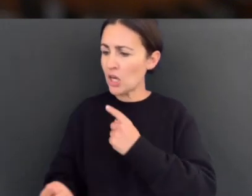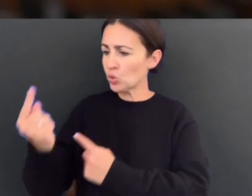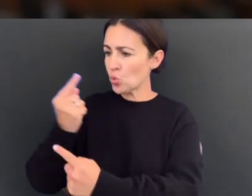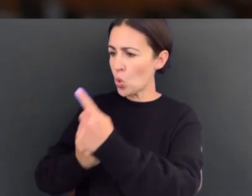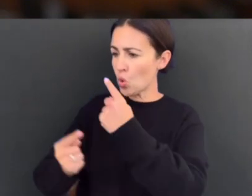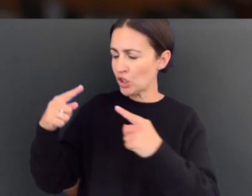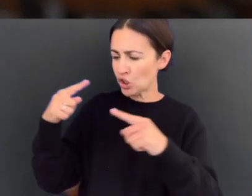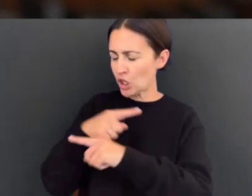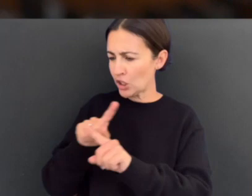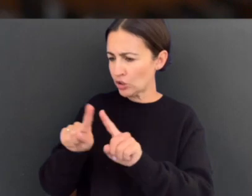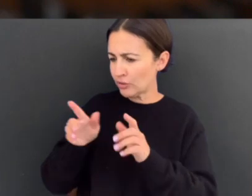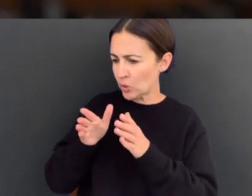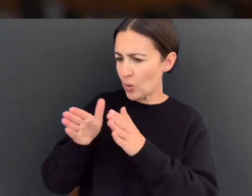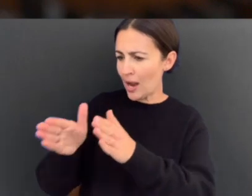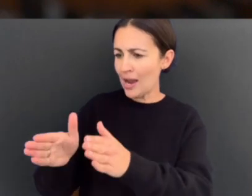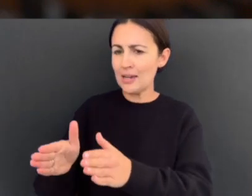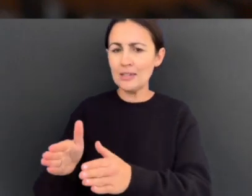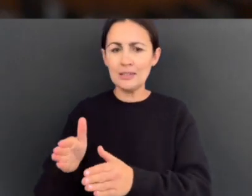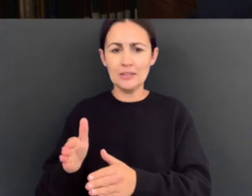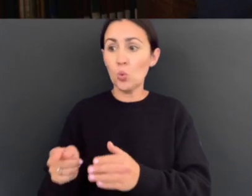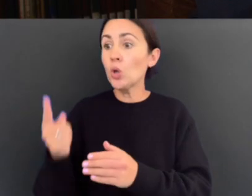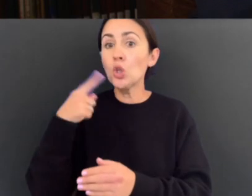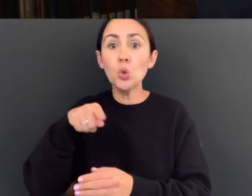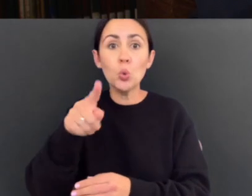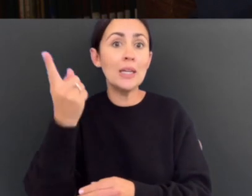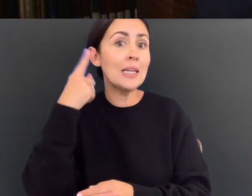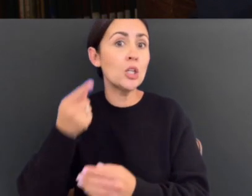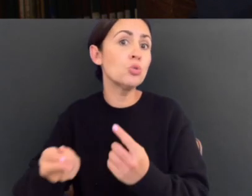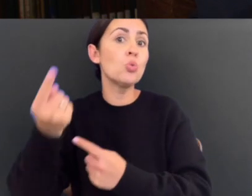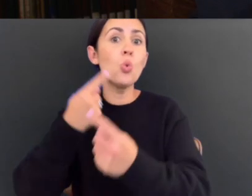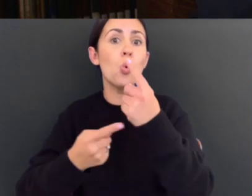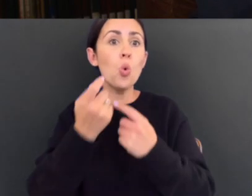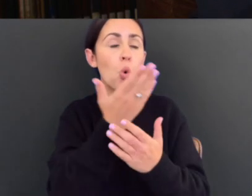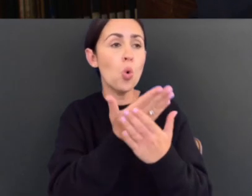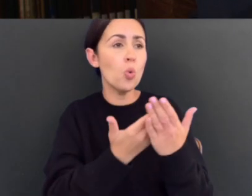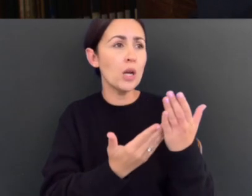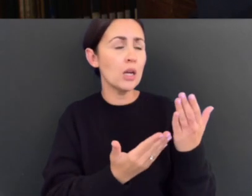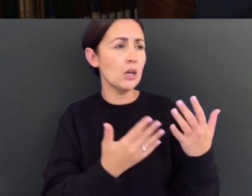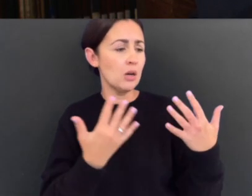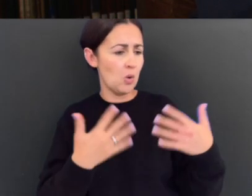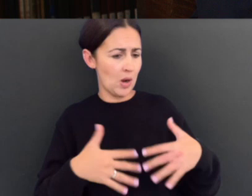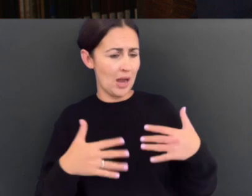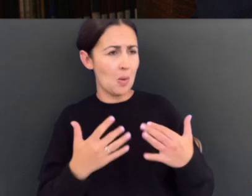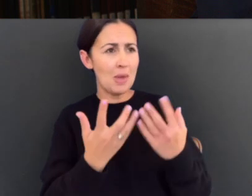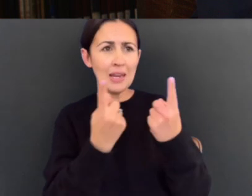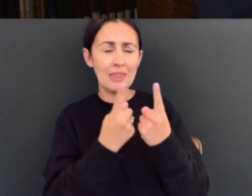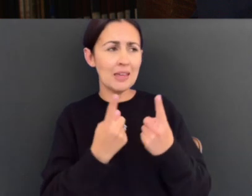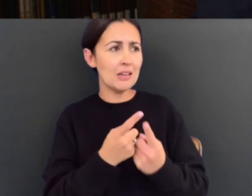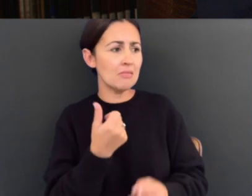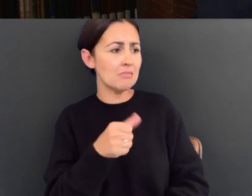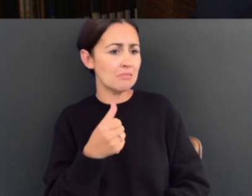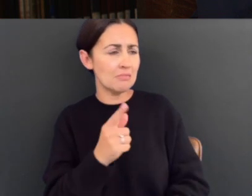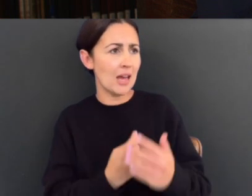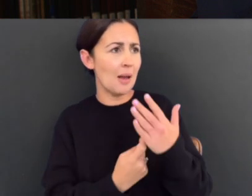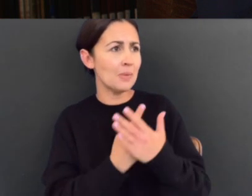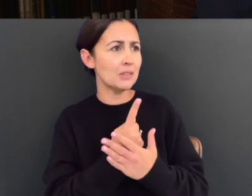of her head in disbelief that such things had happened. I feel the gravity of what she is recalling, acutely aware of my own voice